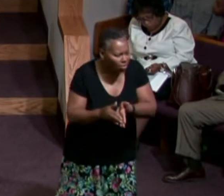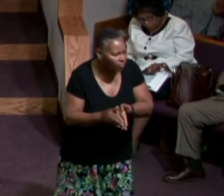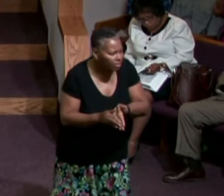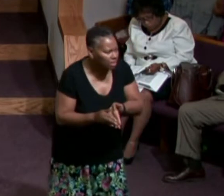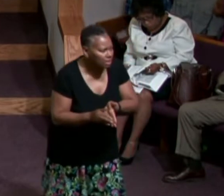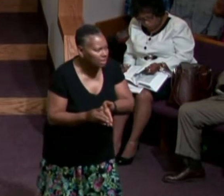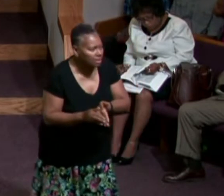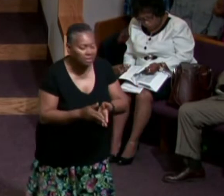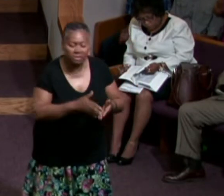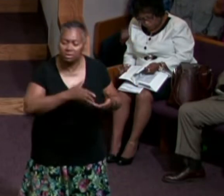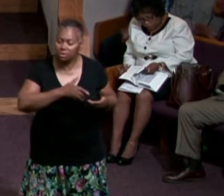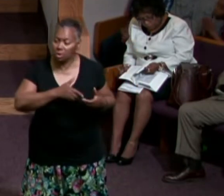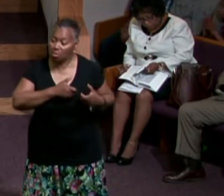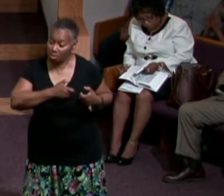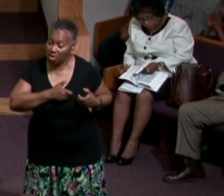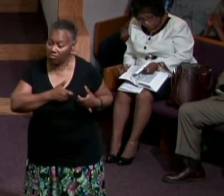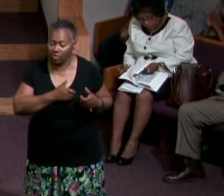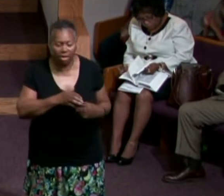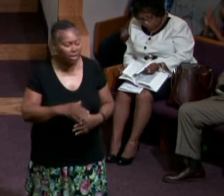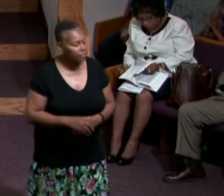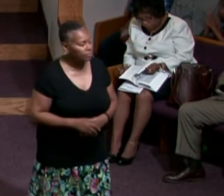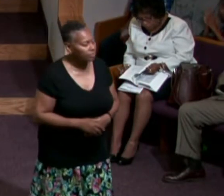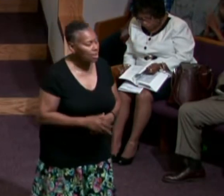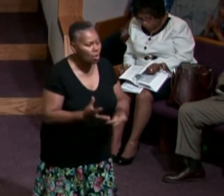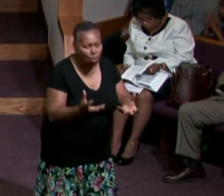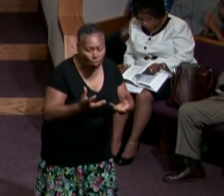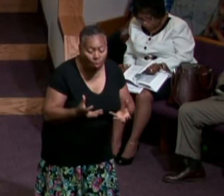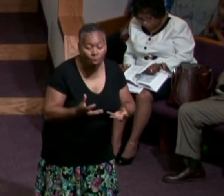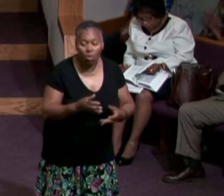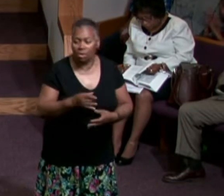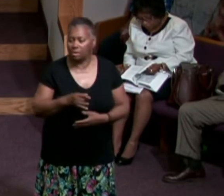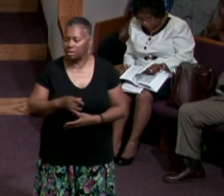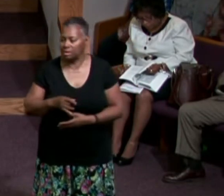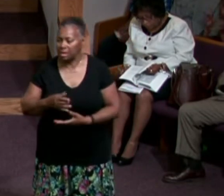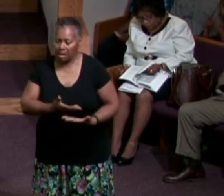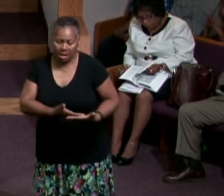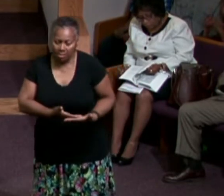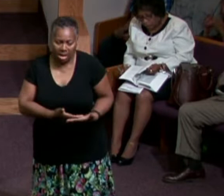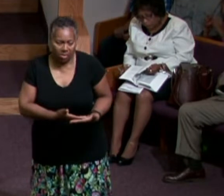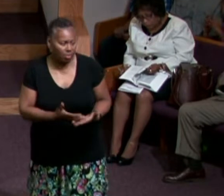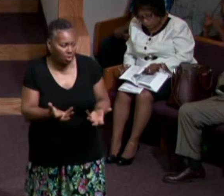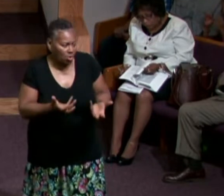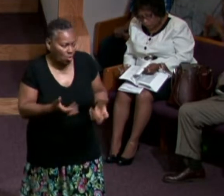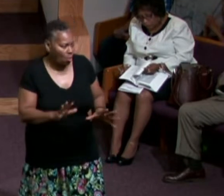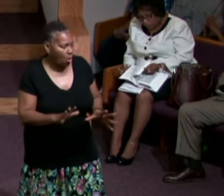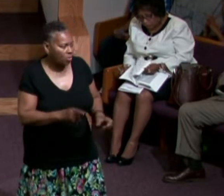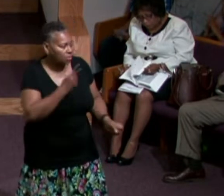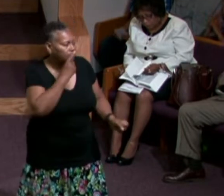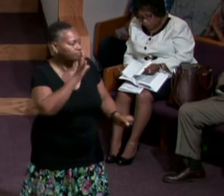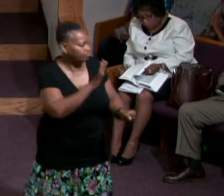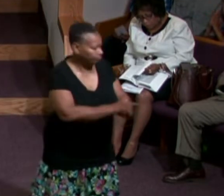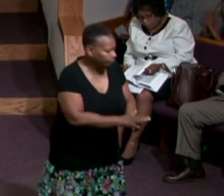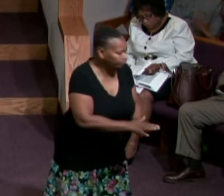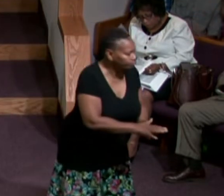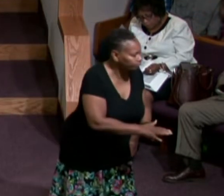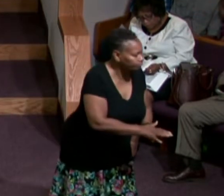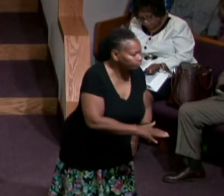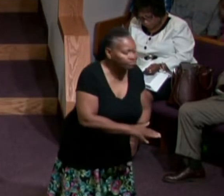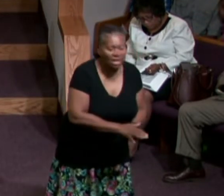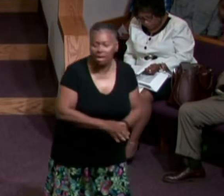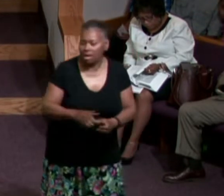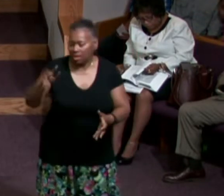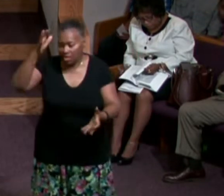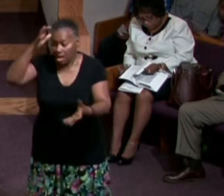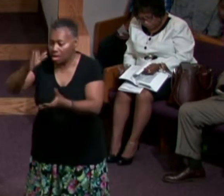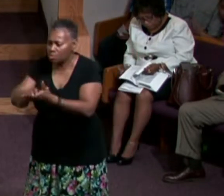only boyfriend and girlfriend who wanted a child but did not want the commitment. There's also the